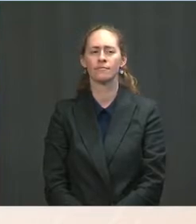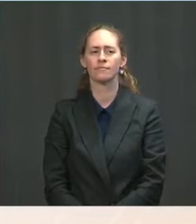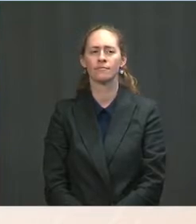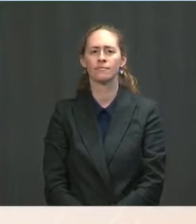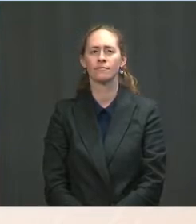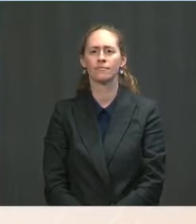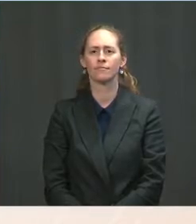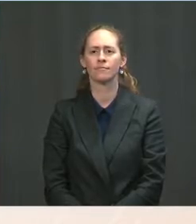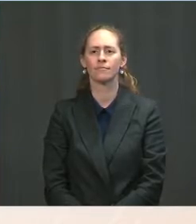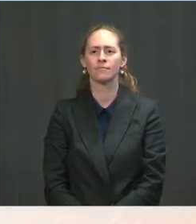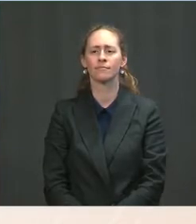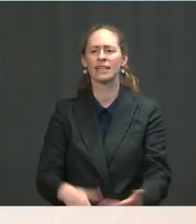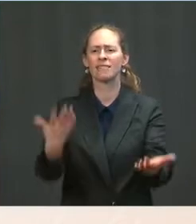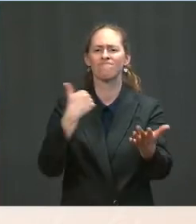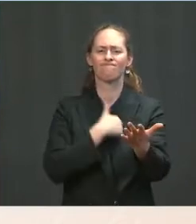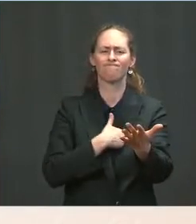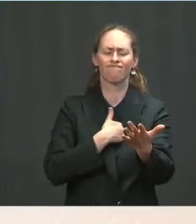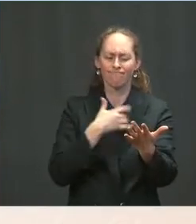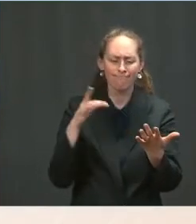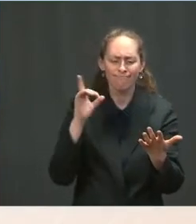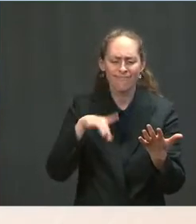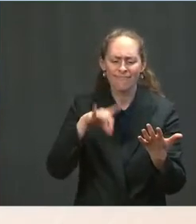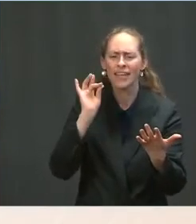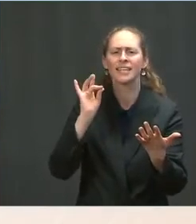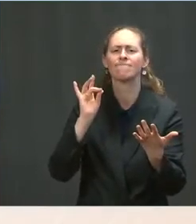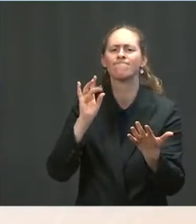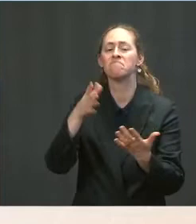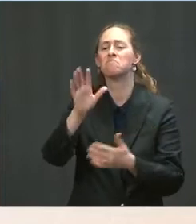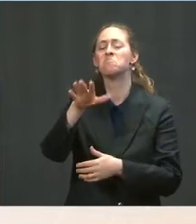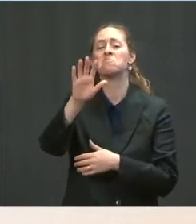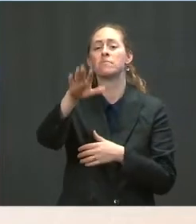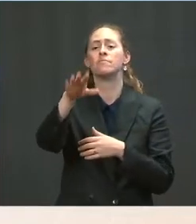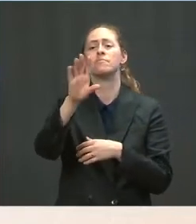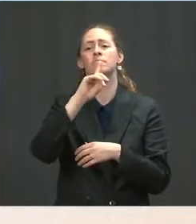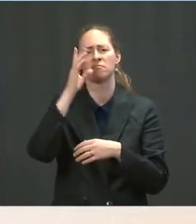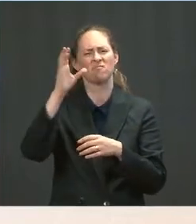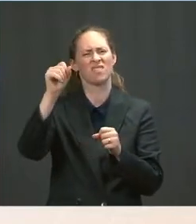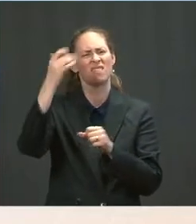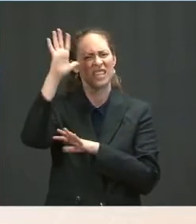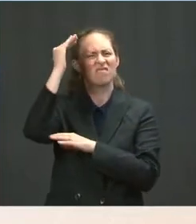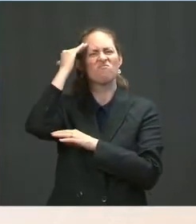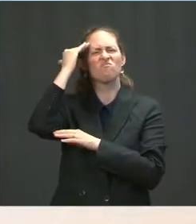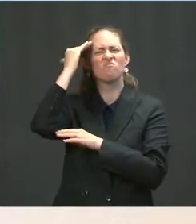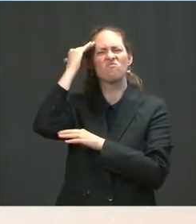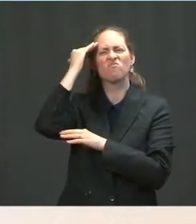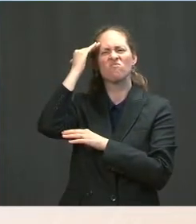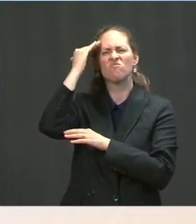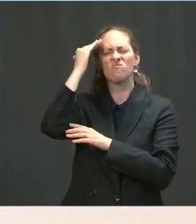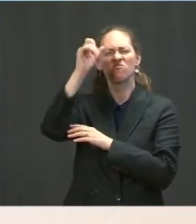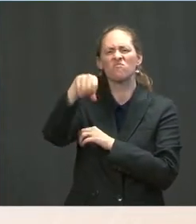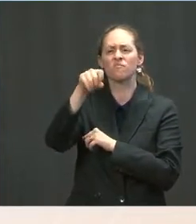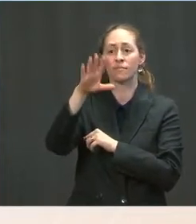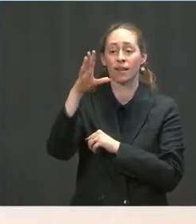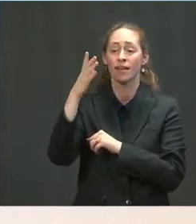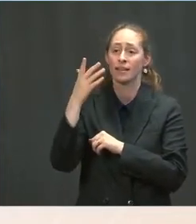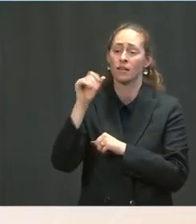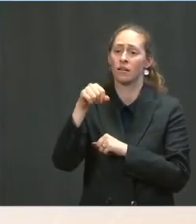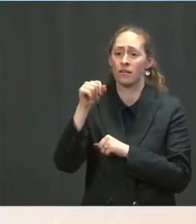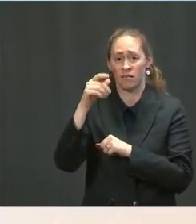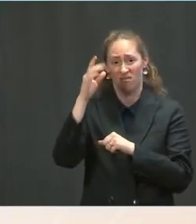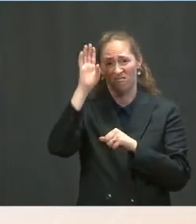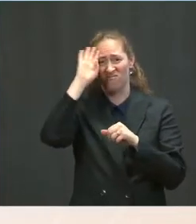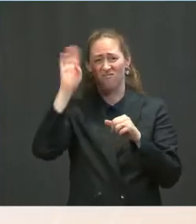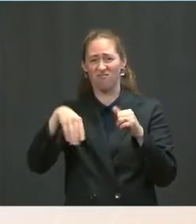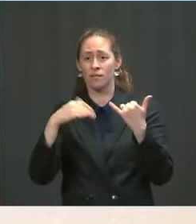I don't have it with me. But it's something that we're aware of, and as you can imagine, as we're dealing with the Northern Triangle, as you